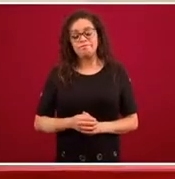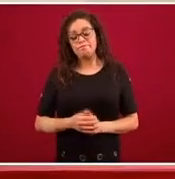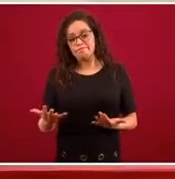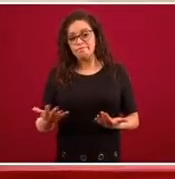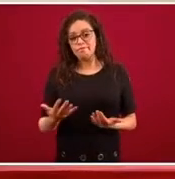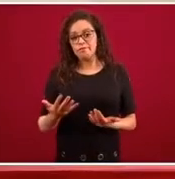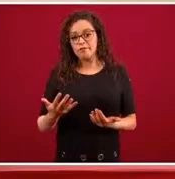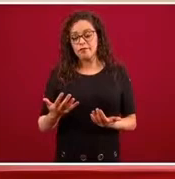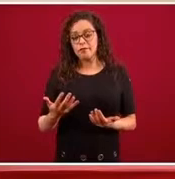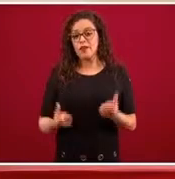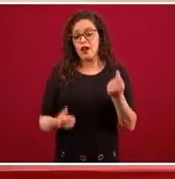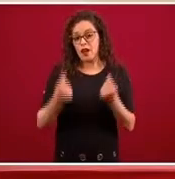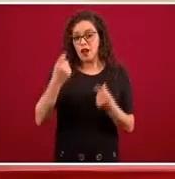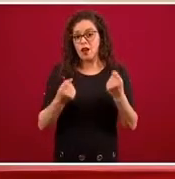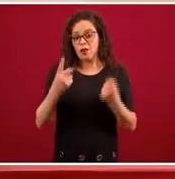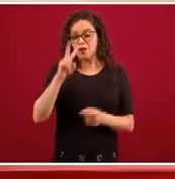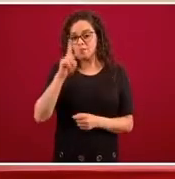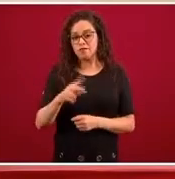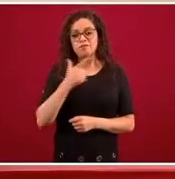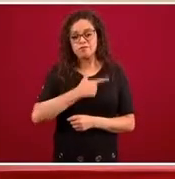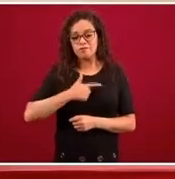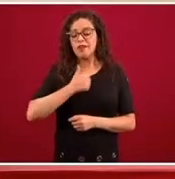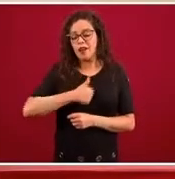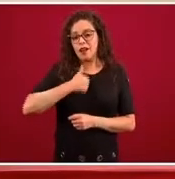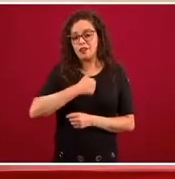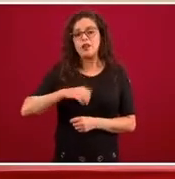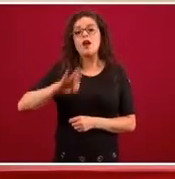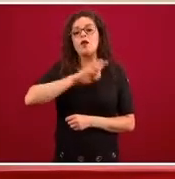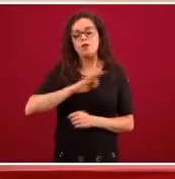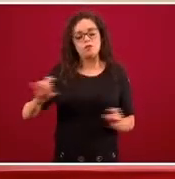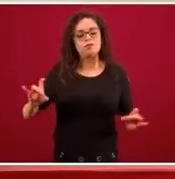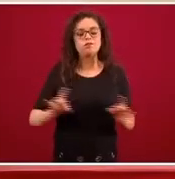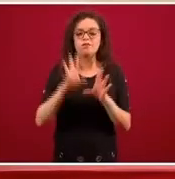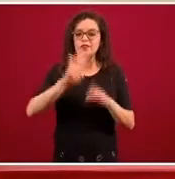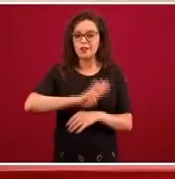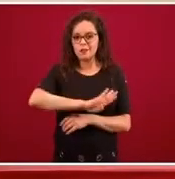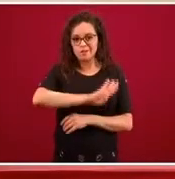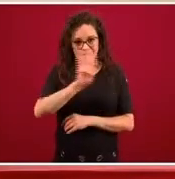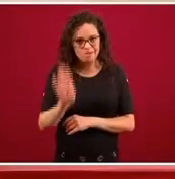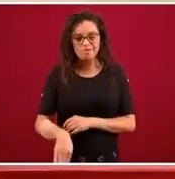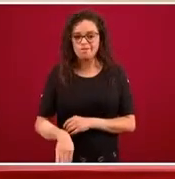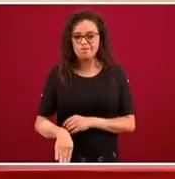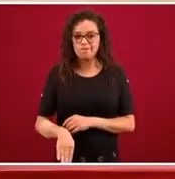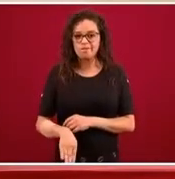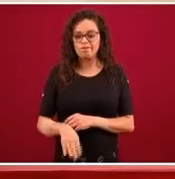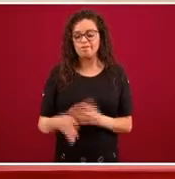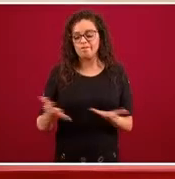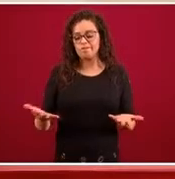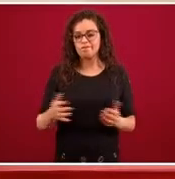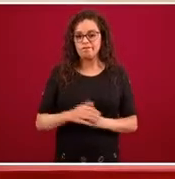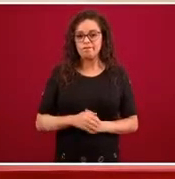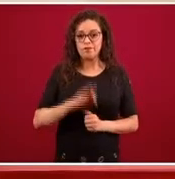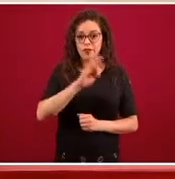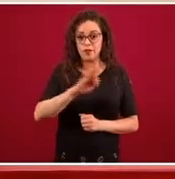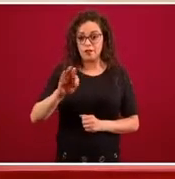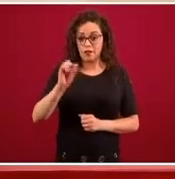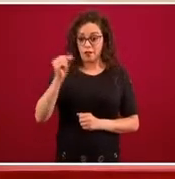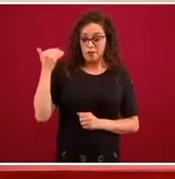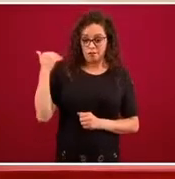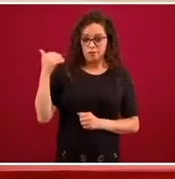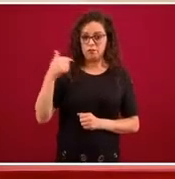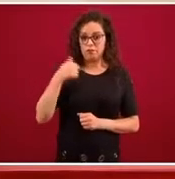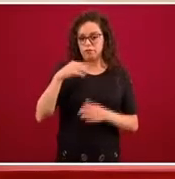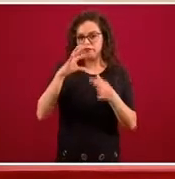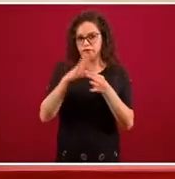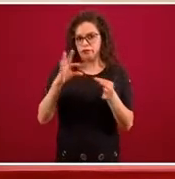some cases, unfortunately, they even lose their lives. And that is why we've said, and we've had